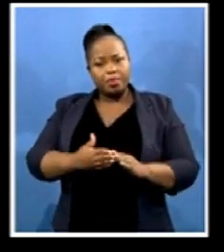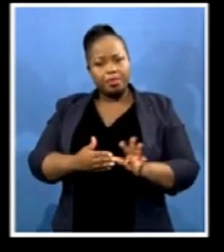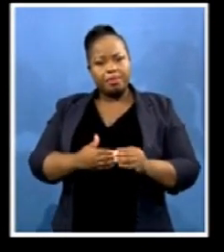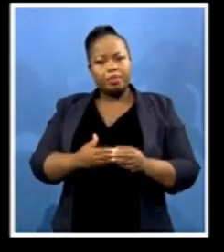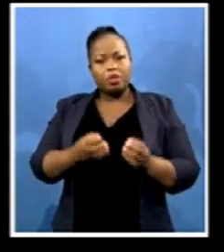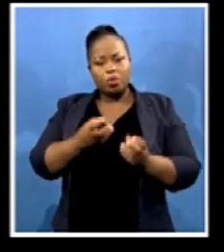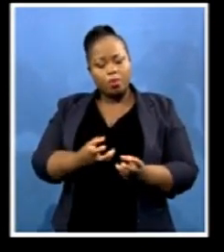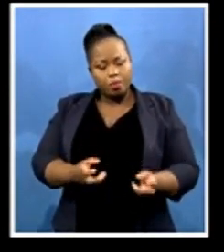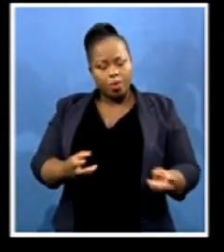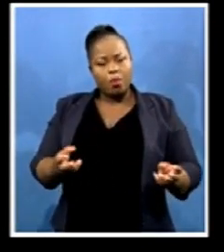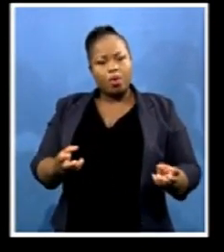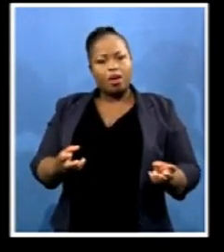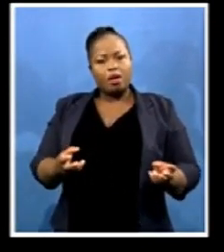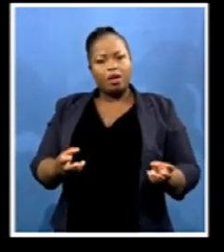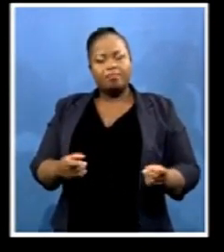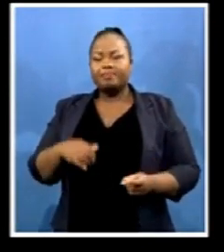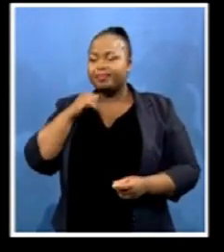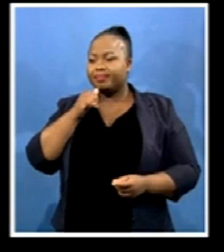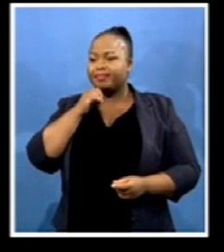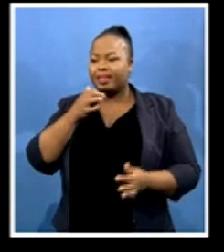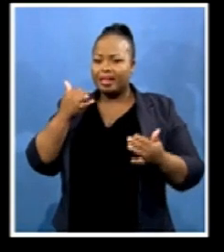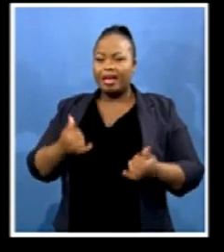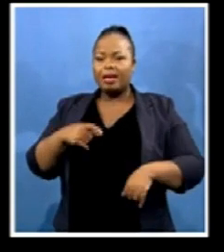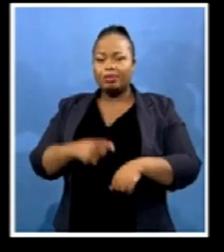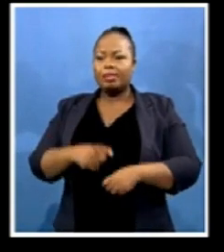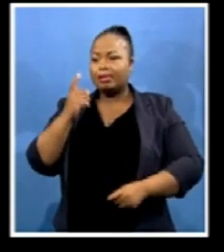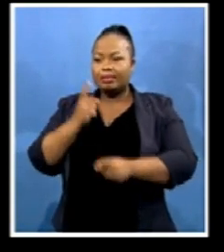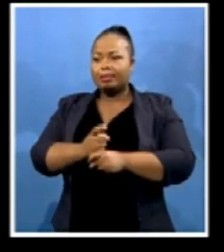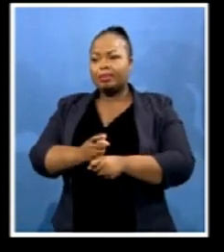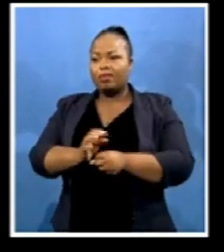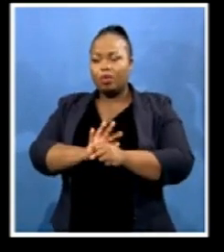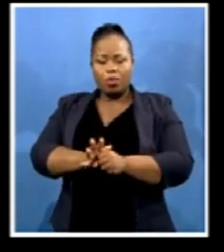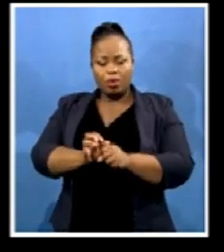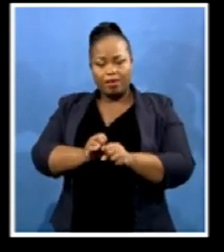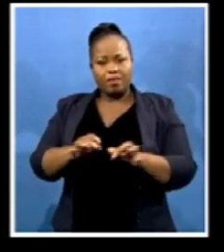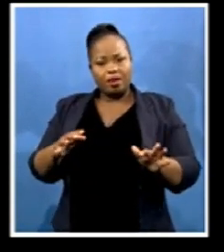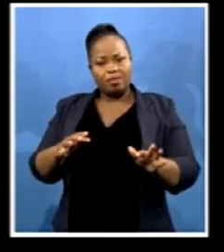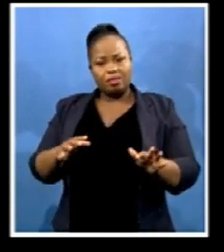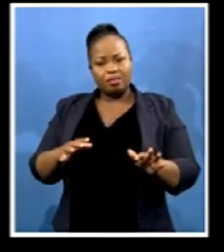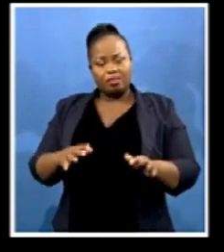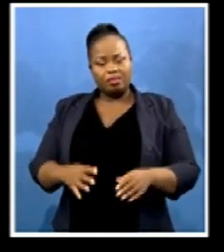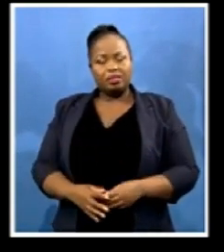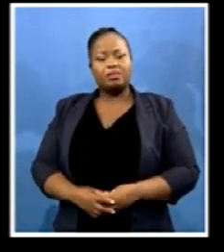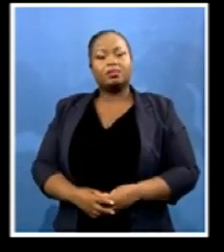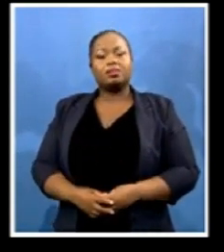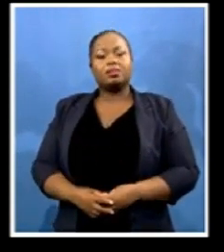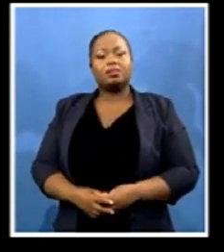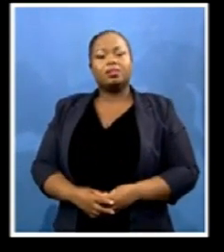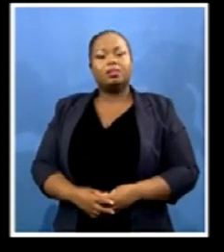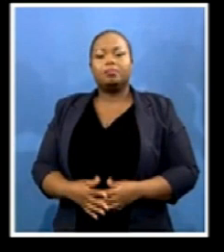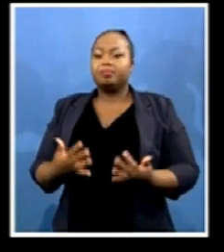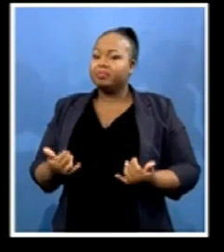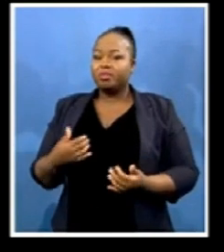biting poverty as a result of COVID-19, you can see that he is